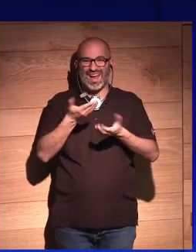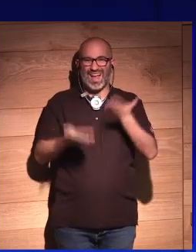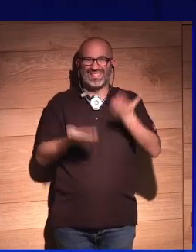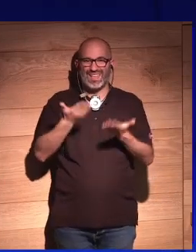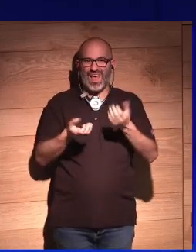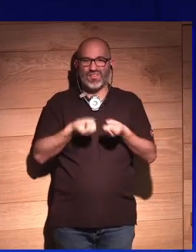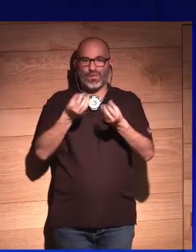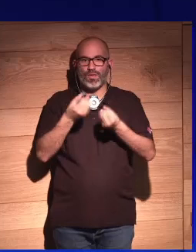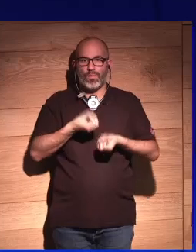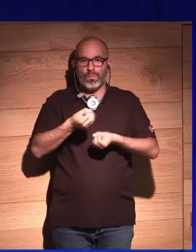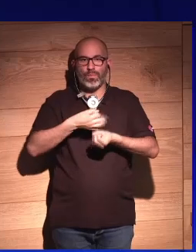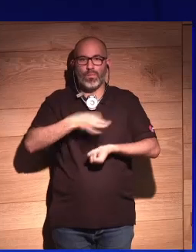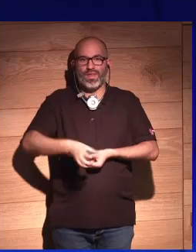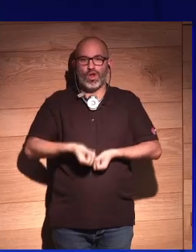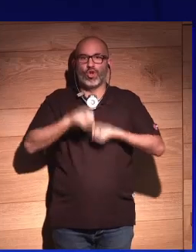communicate in